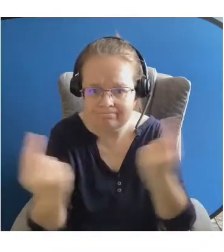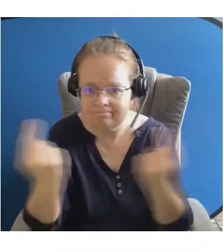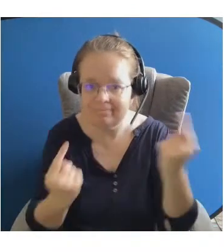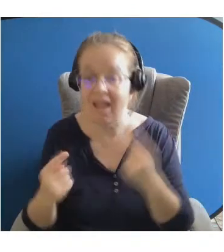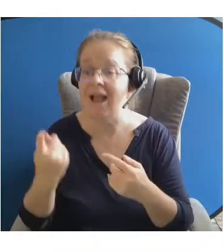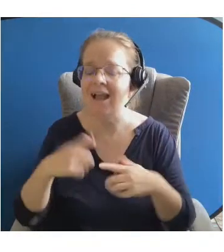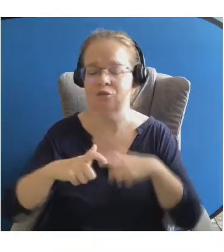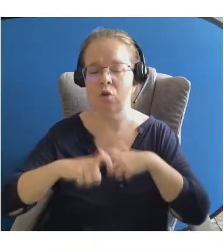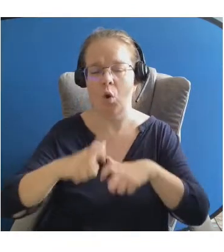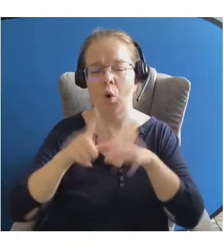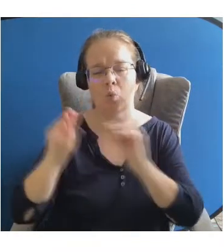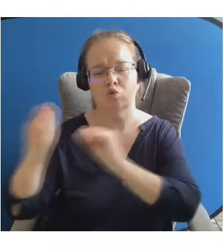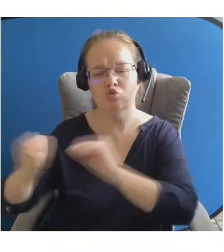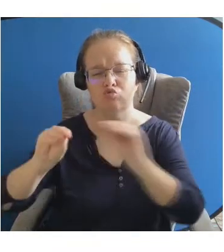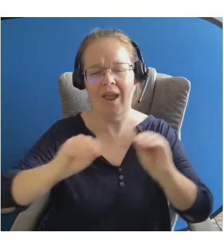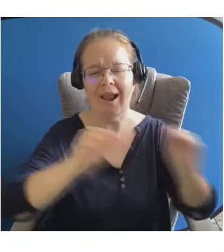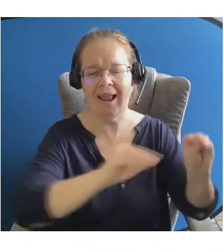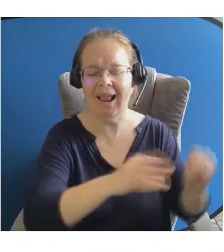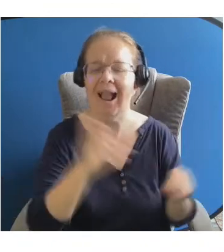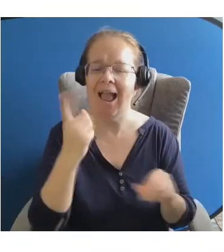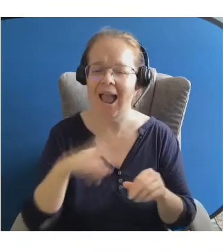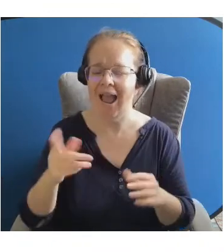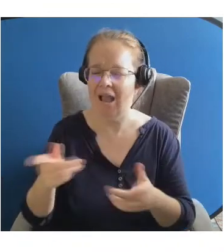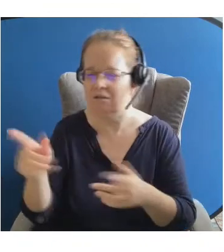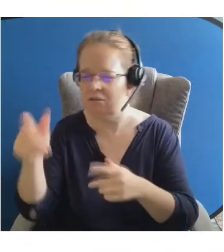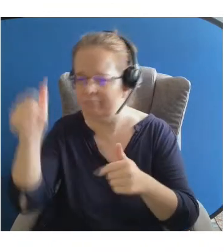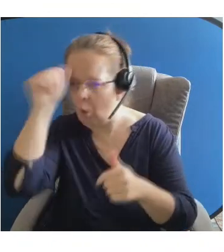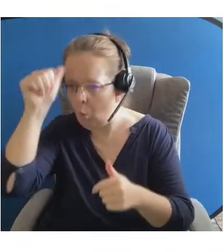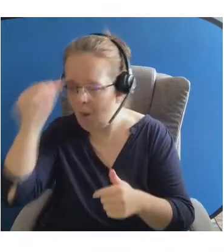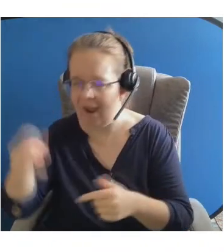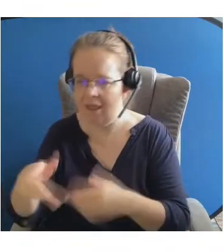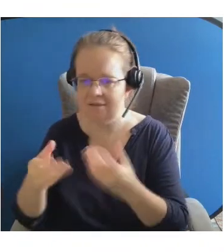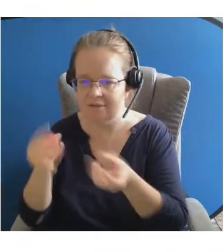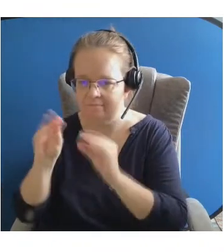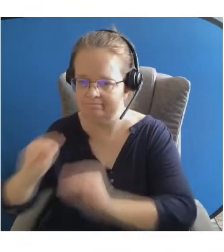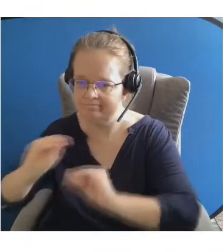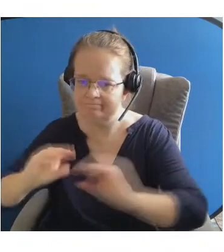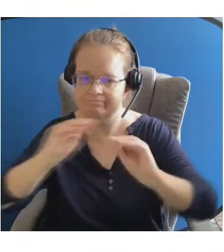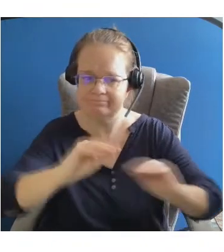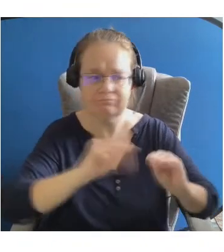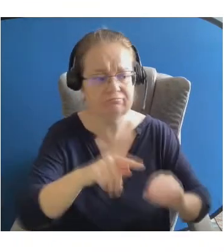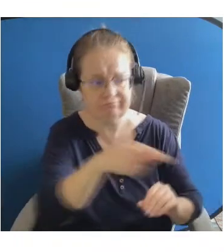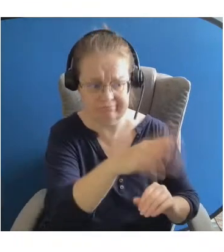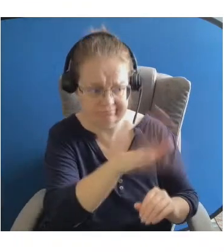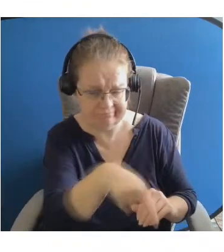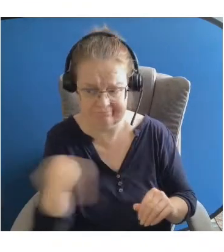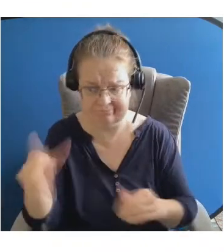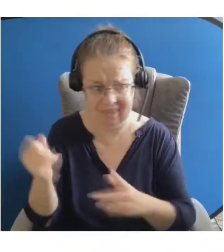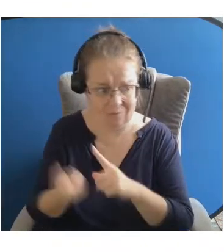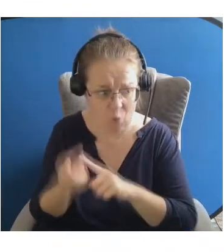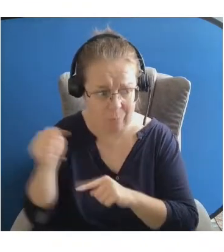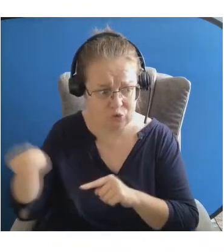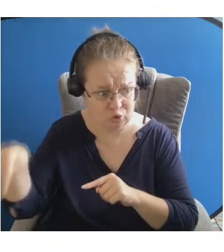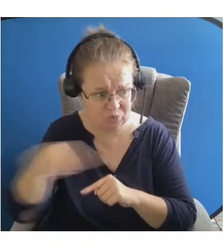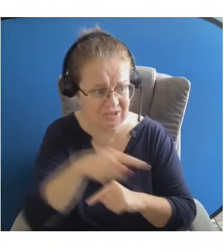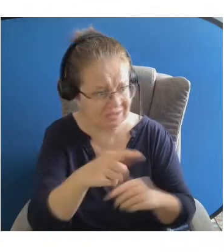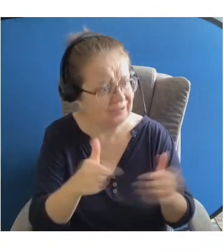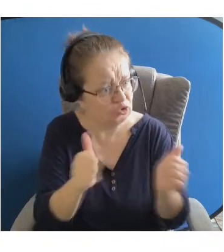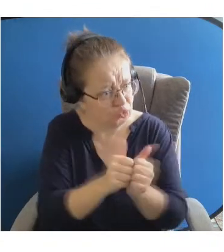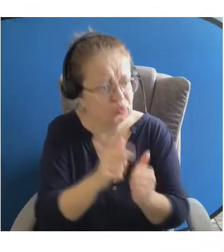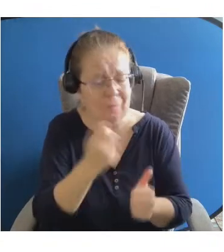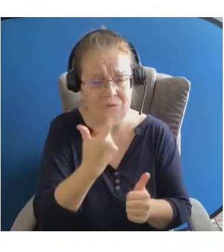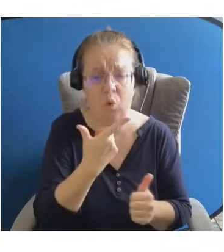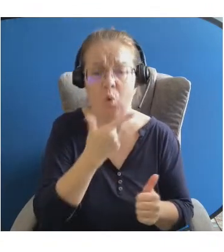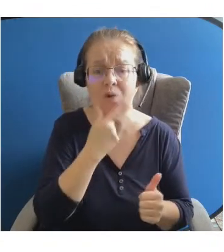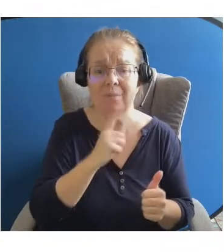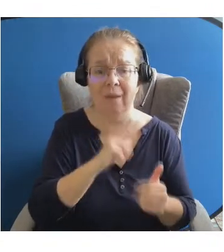training and raising awareness of the opportunities that are available to people with disabilities as well. You know,